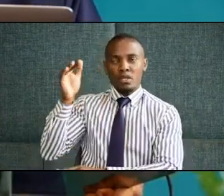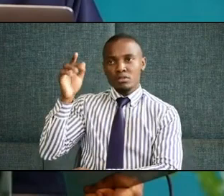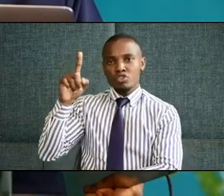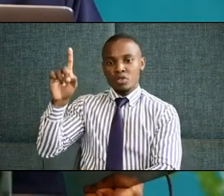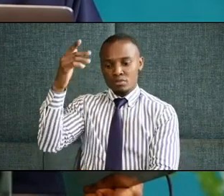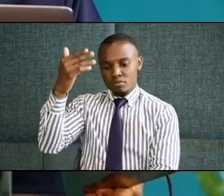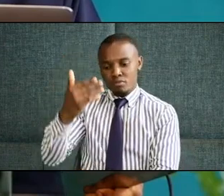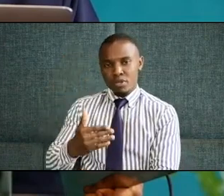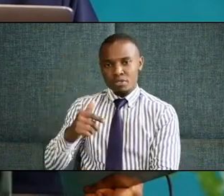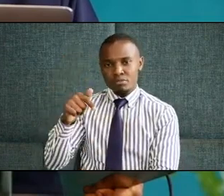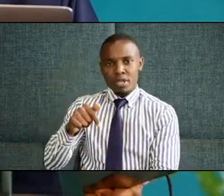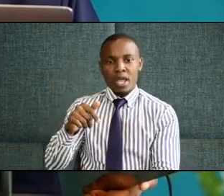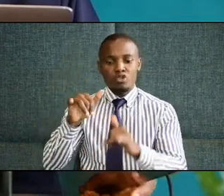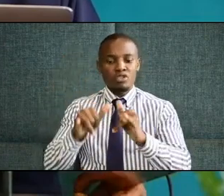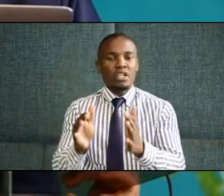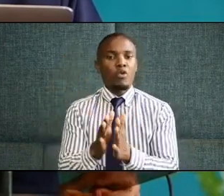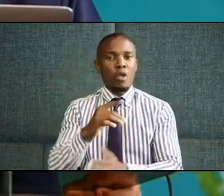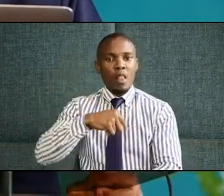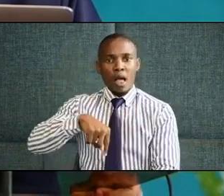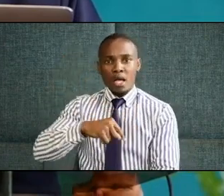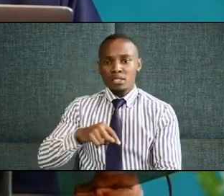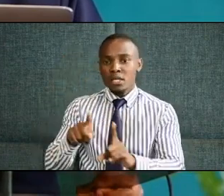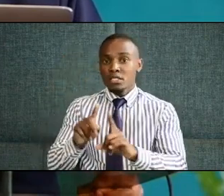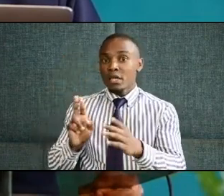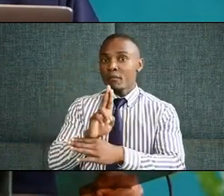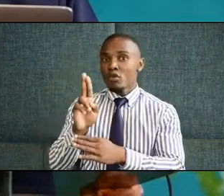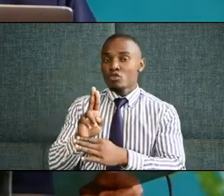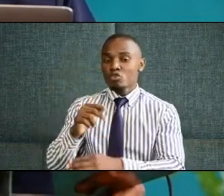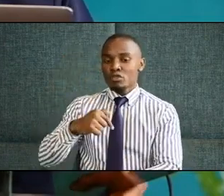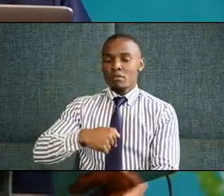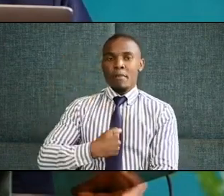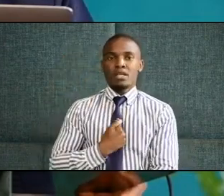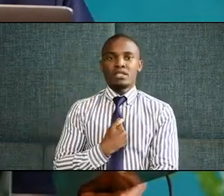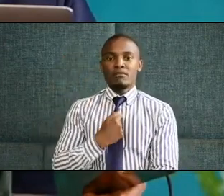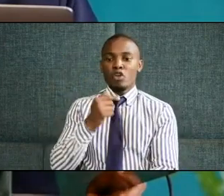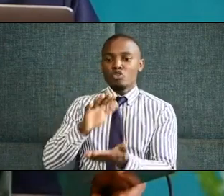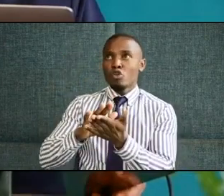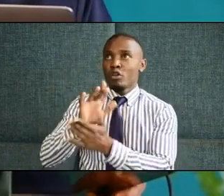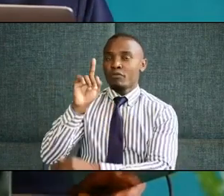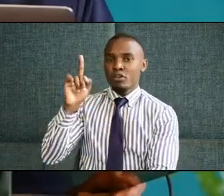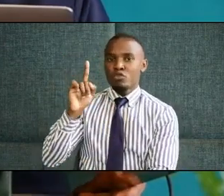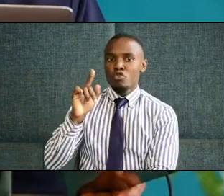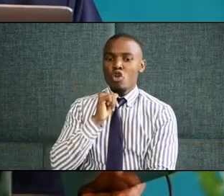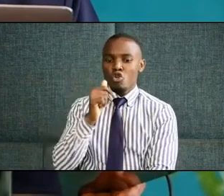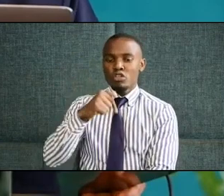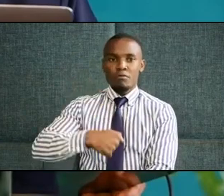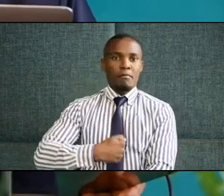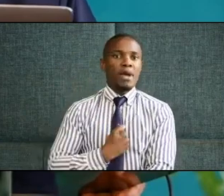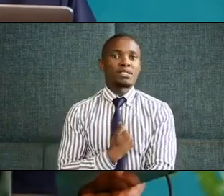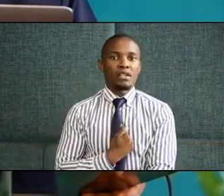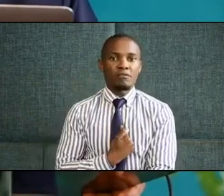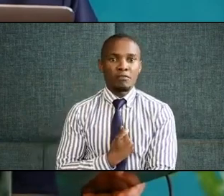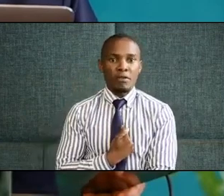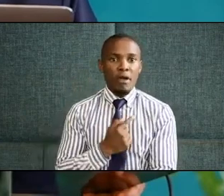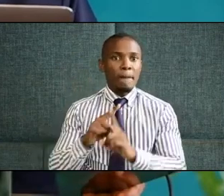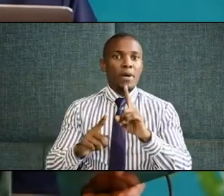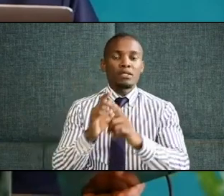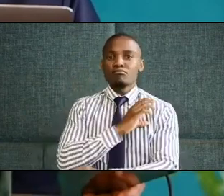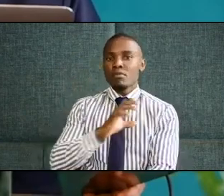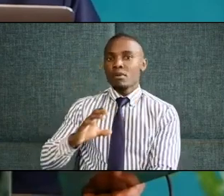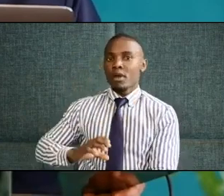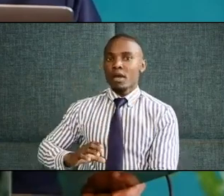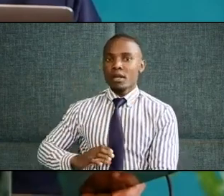presence to be in our midst and make use of me to your glory. Not I, but